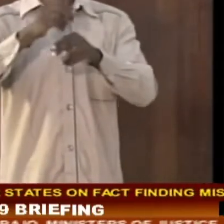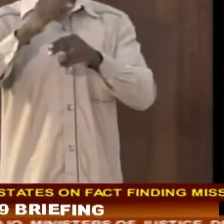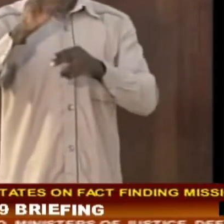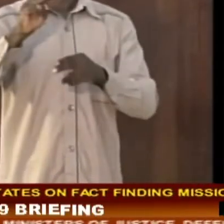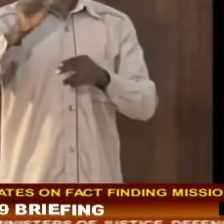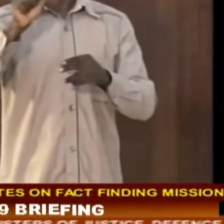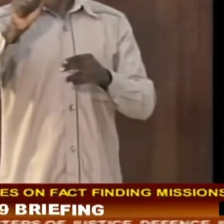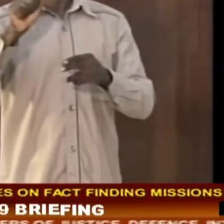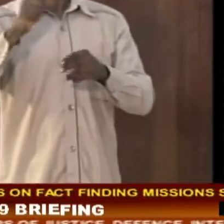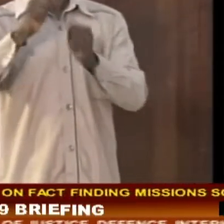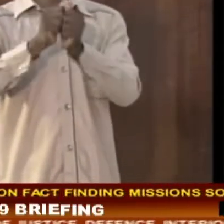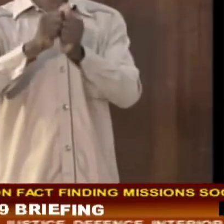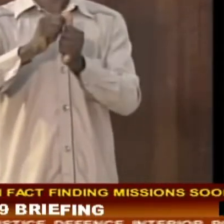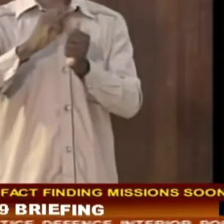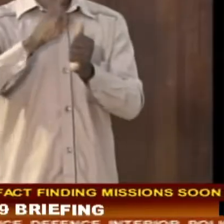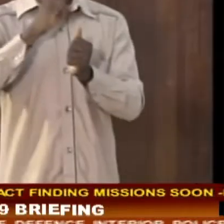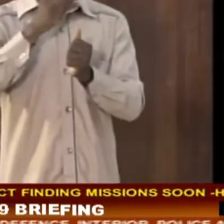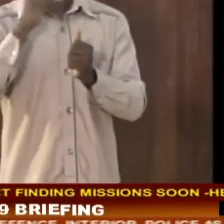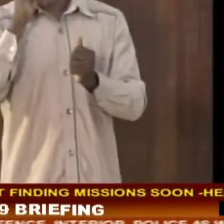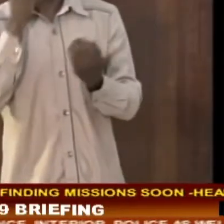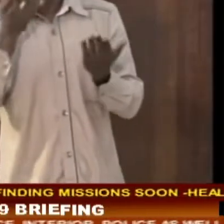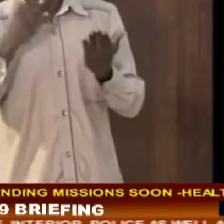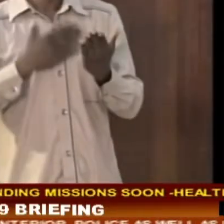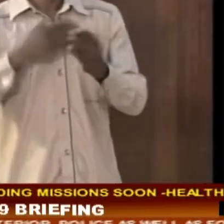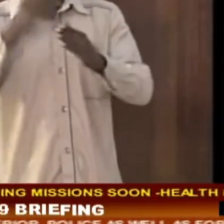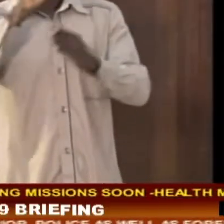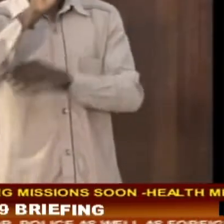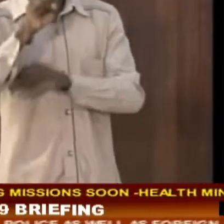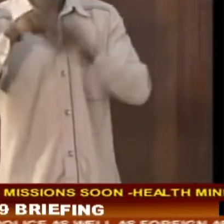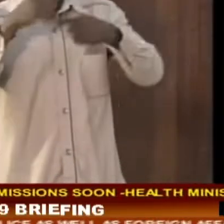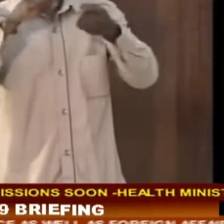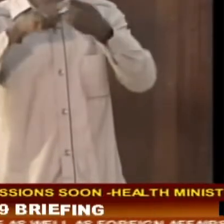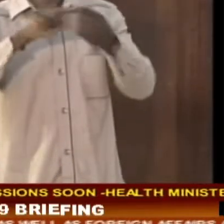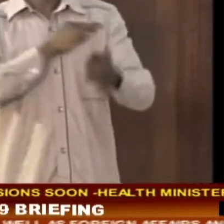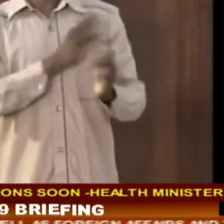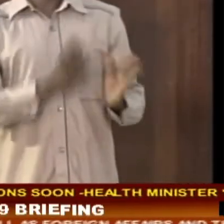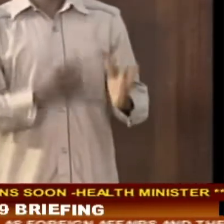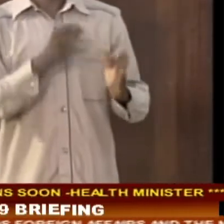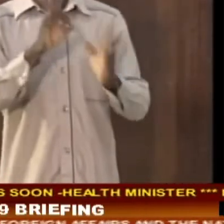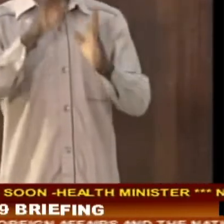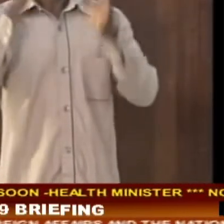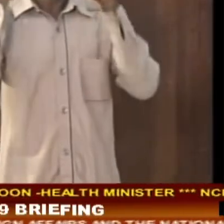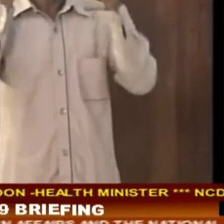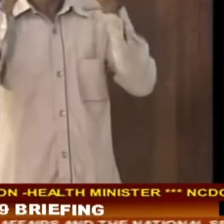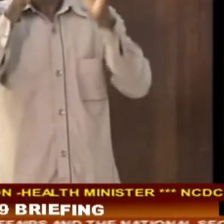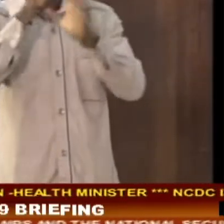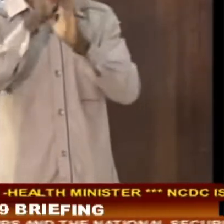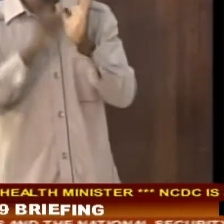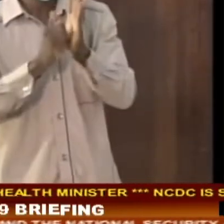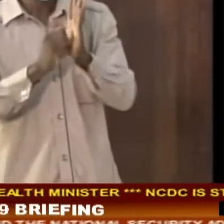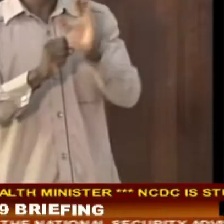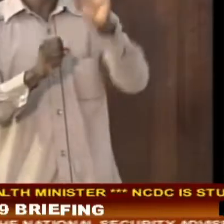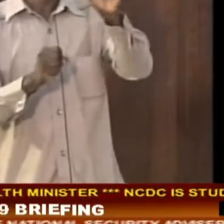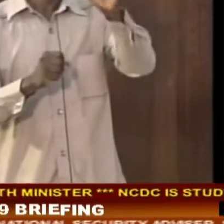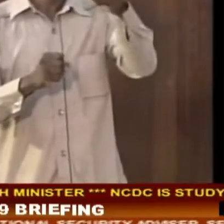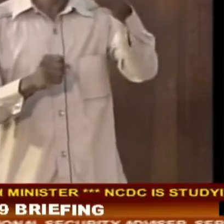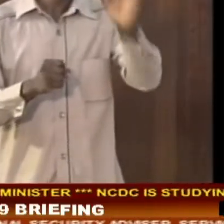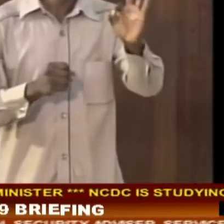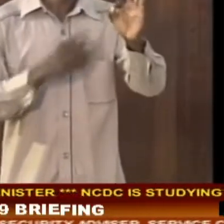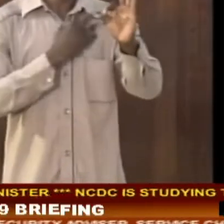of Nigeria uh my question goes to minister of Education State sgf and uh information